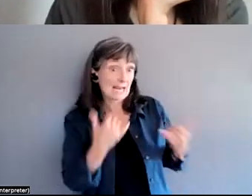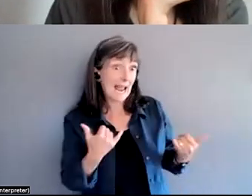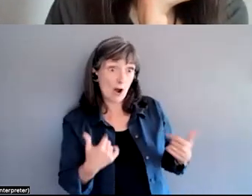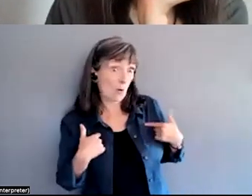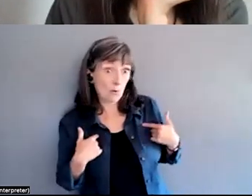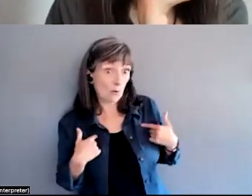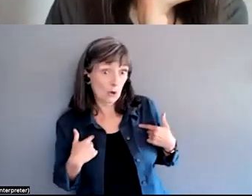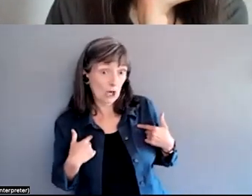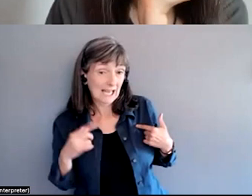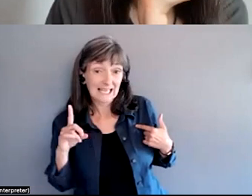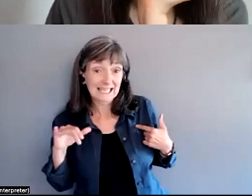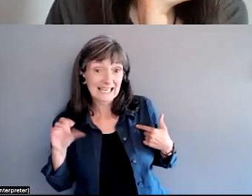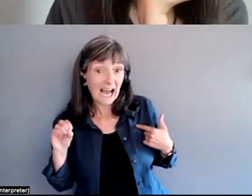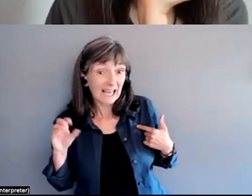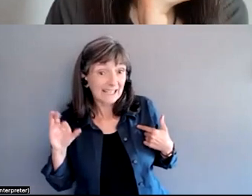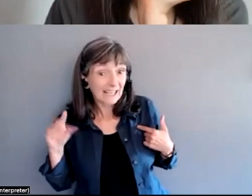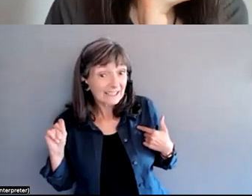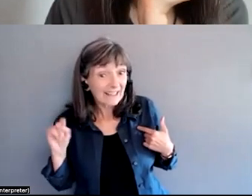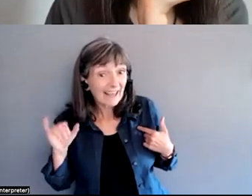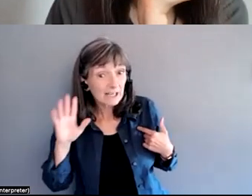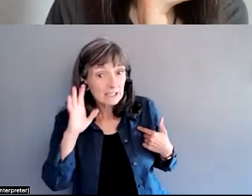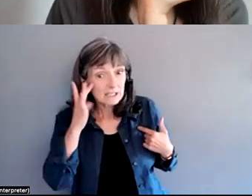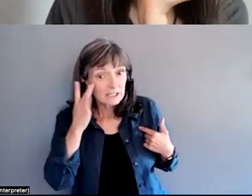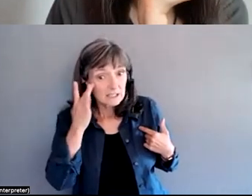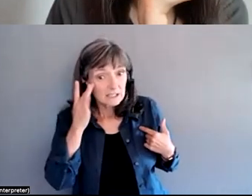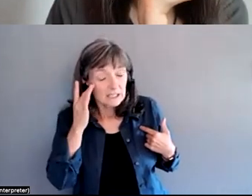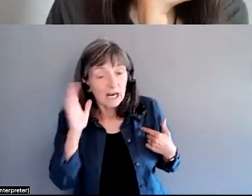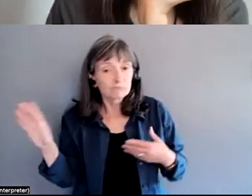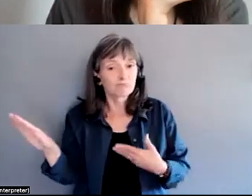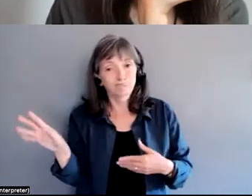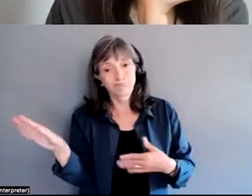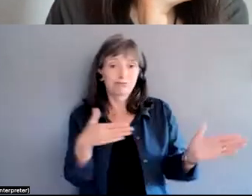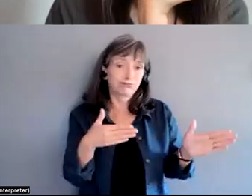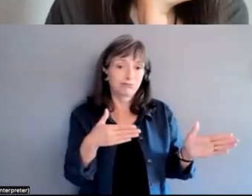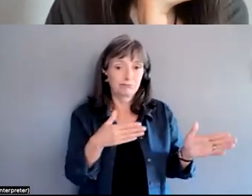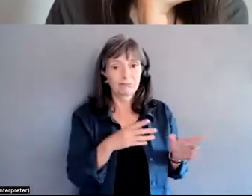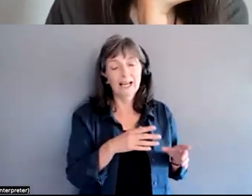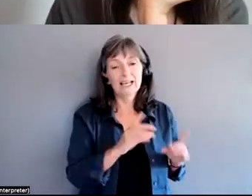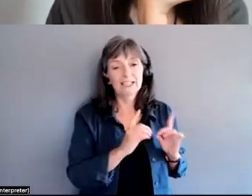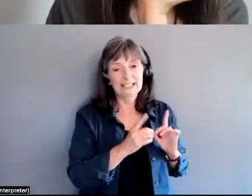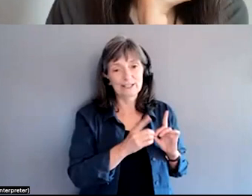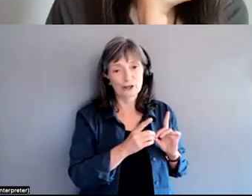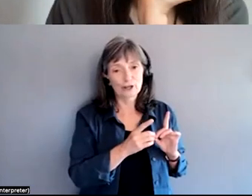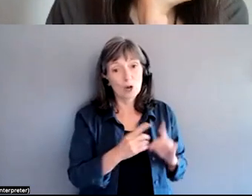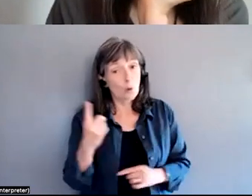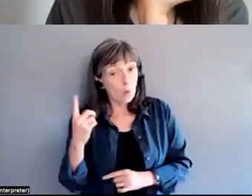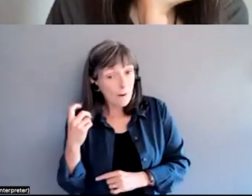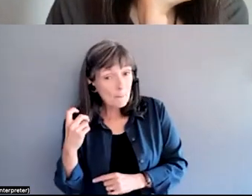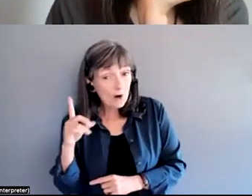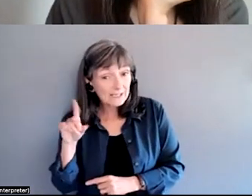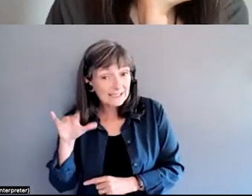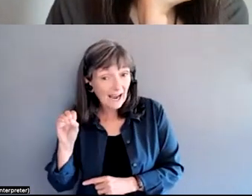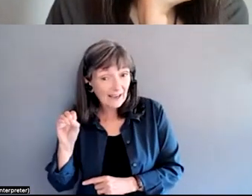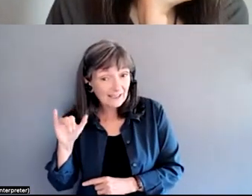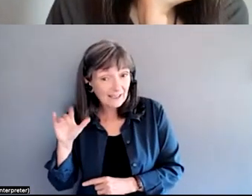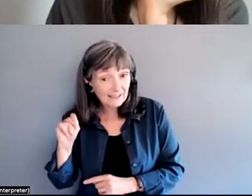die cuts chased me into digital bookselling. I was happily working physical retail, but one more die cut came out of the box and that was it for me.